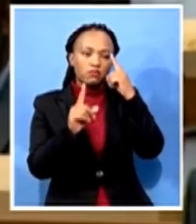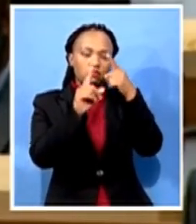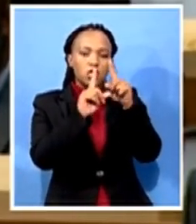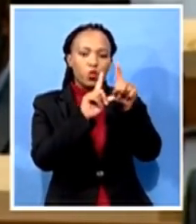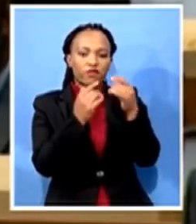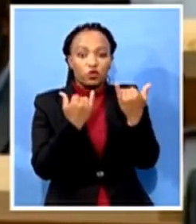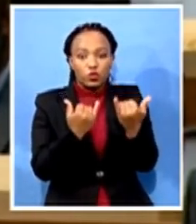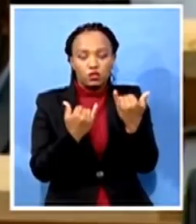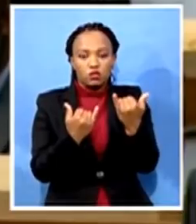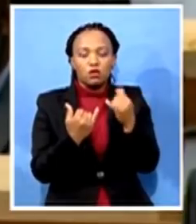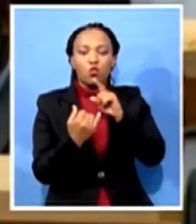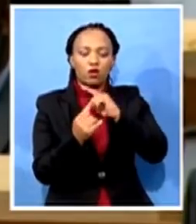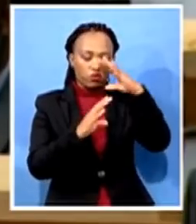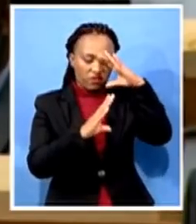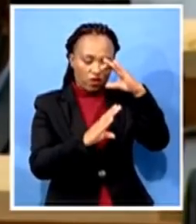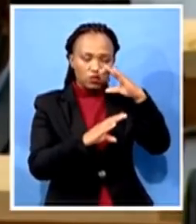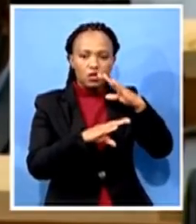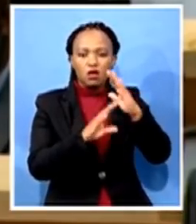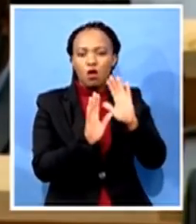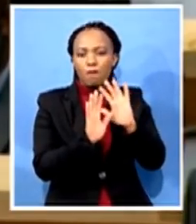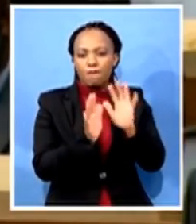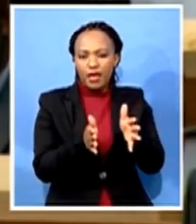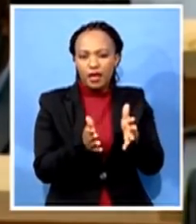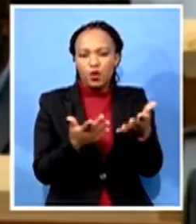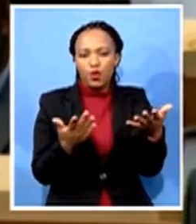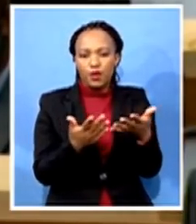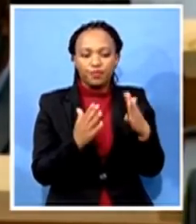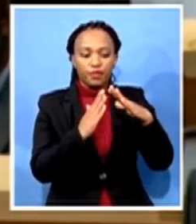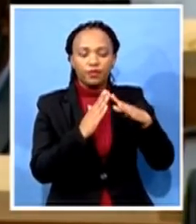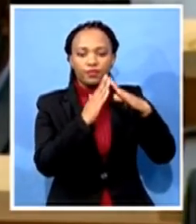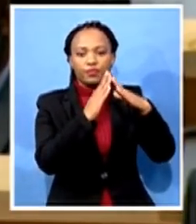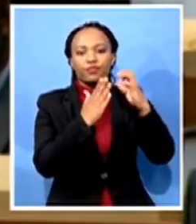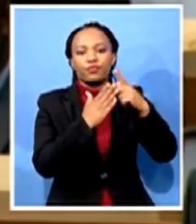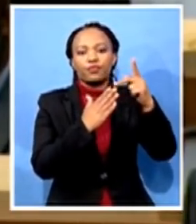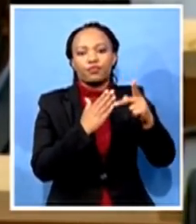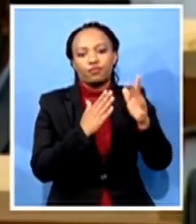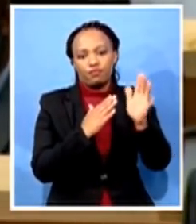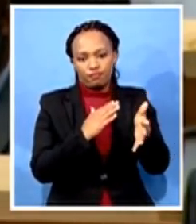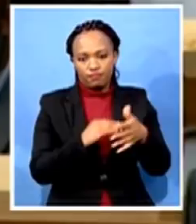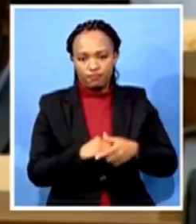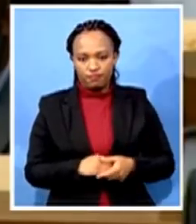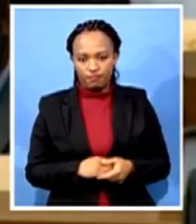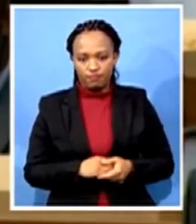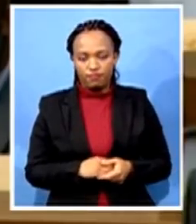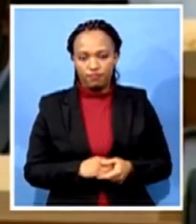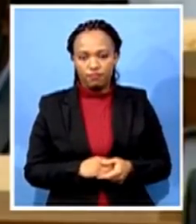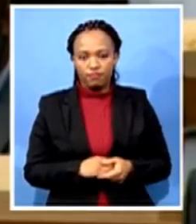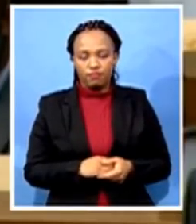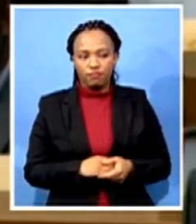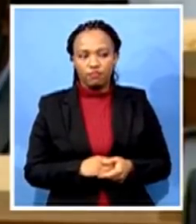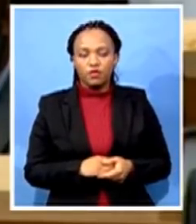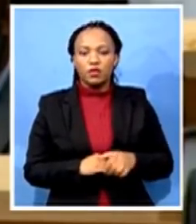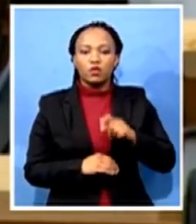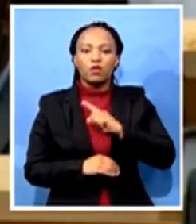the housing project that occurred during 2010 and